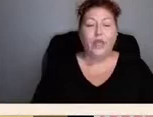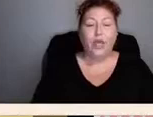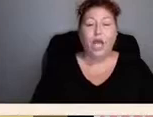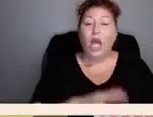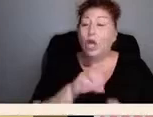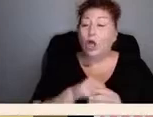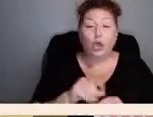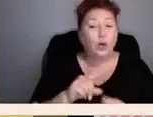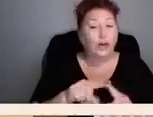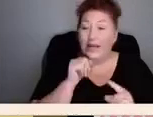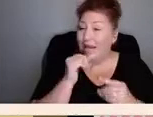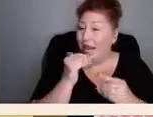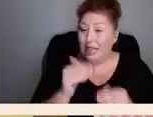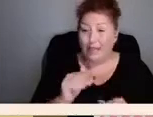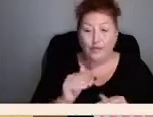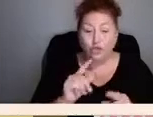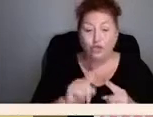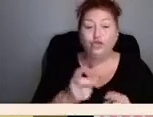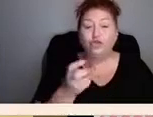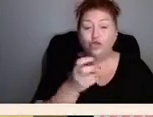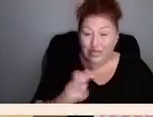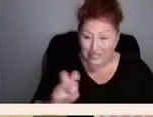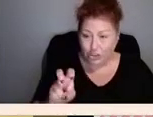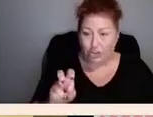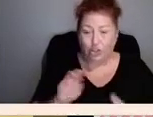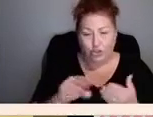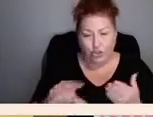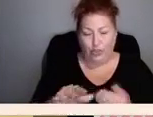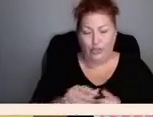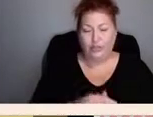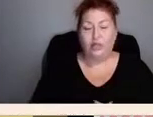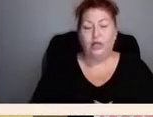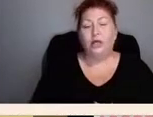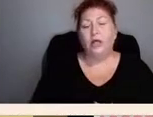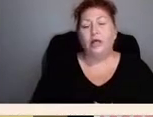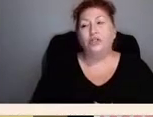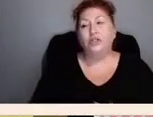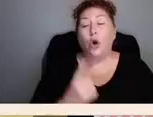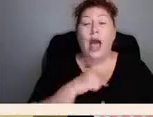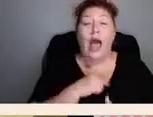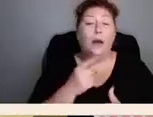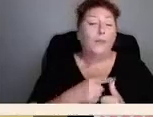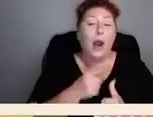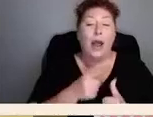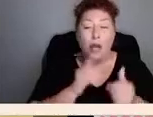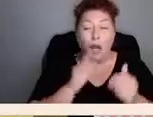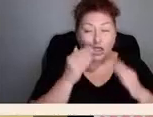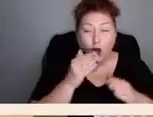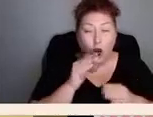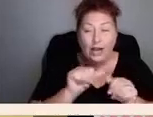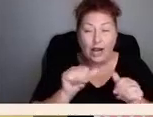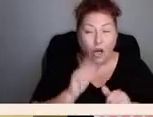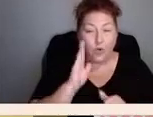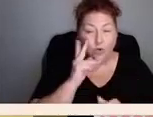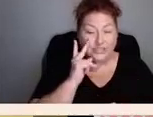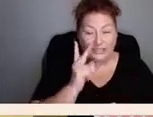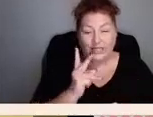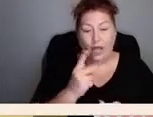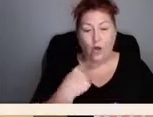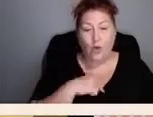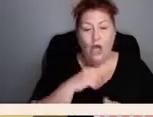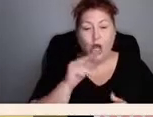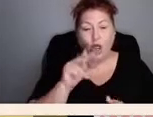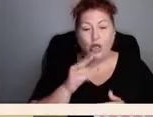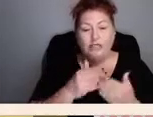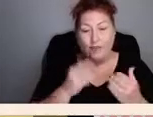including but not limited to transitional students. So our primary target area, and you'll see when we look at some of our